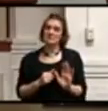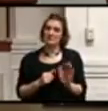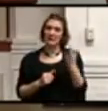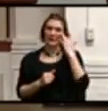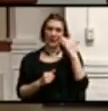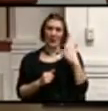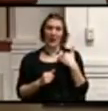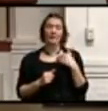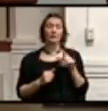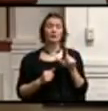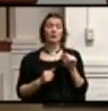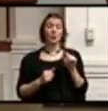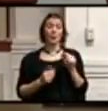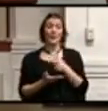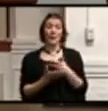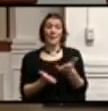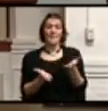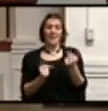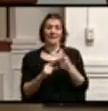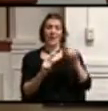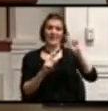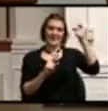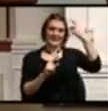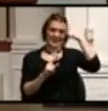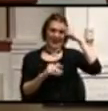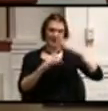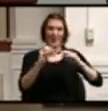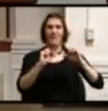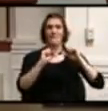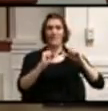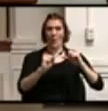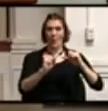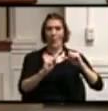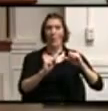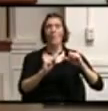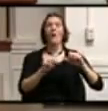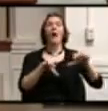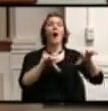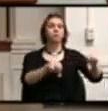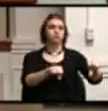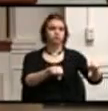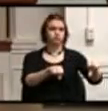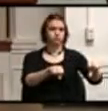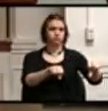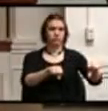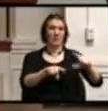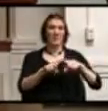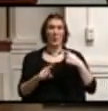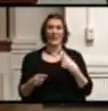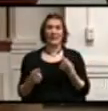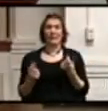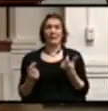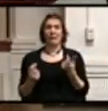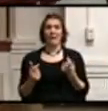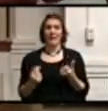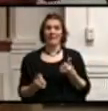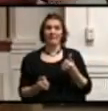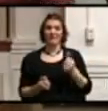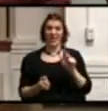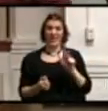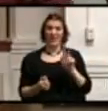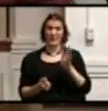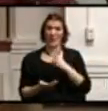20 spaces back from the state, so that they're not going to use. So these spaces back here are back in use.